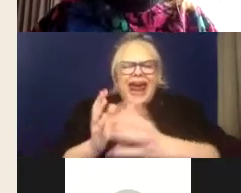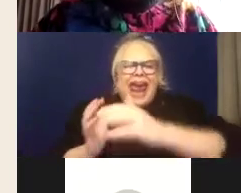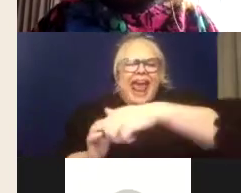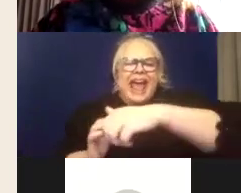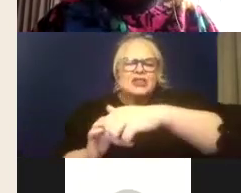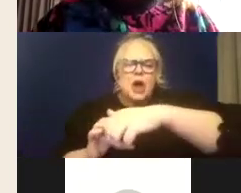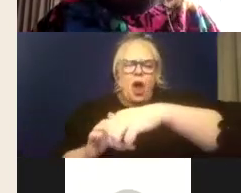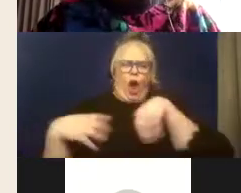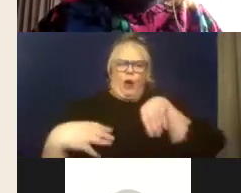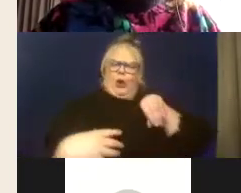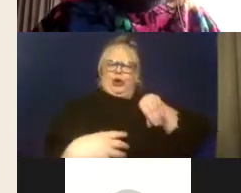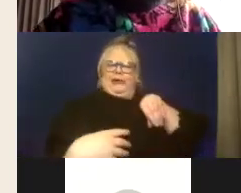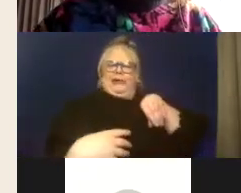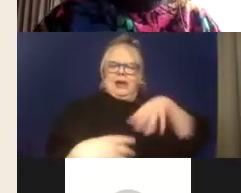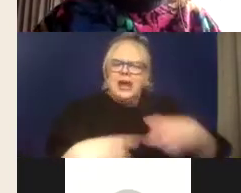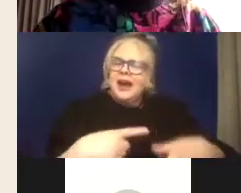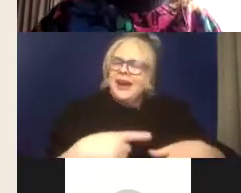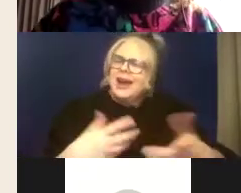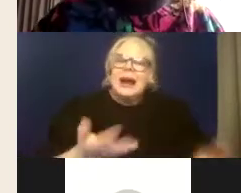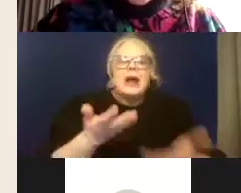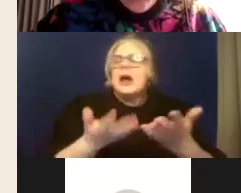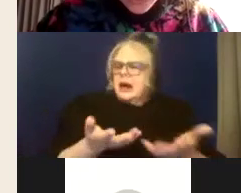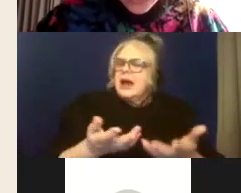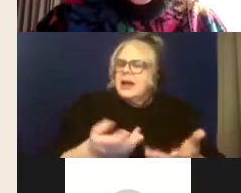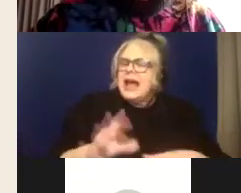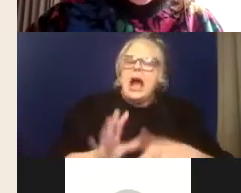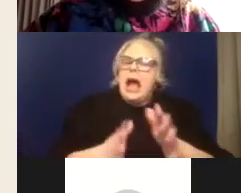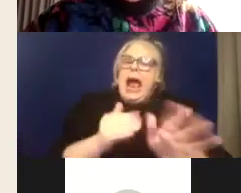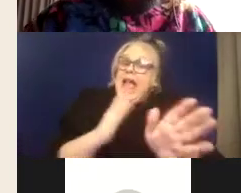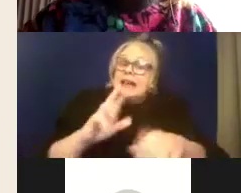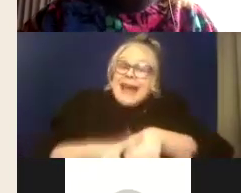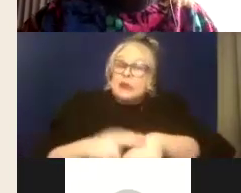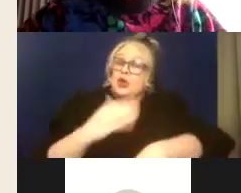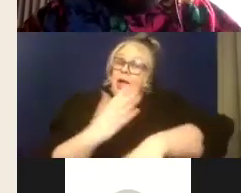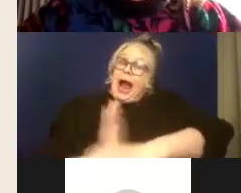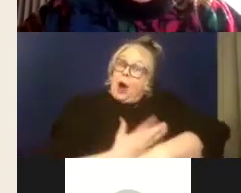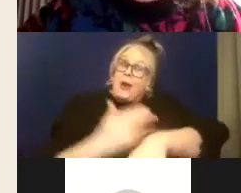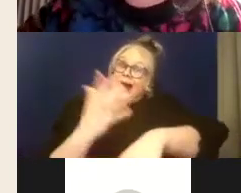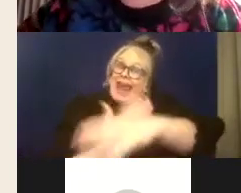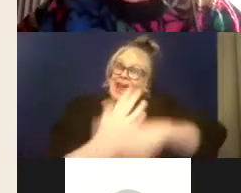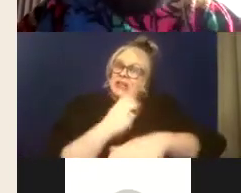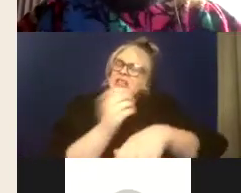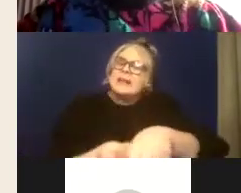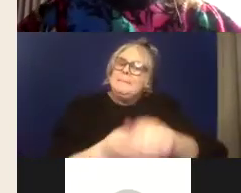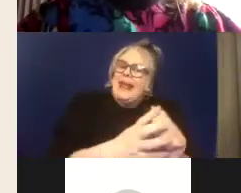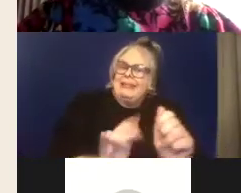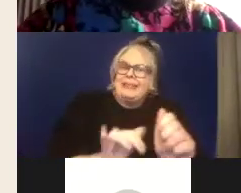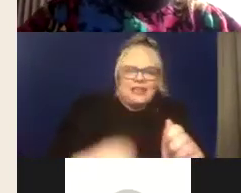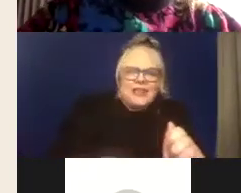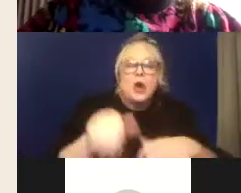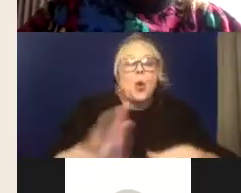how someone holds a pencil, or those scissors are backwards. Those kinds of things still happen quite a bit.